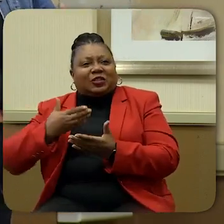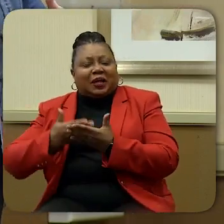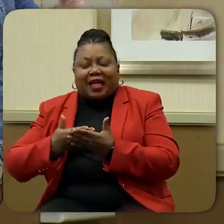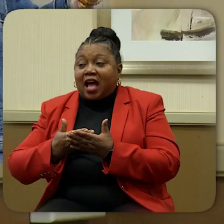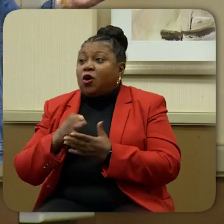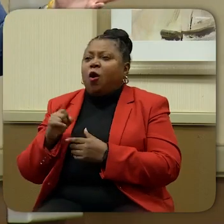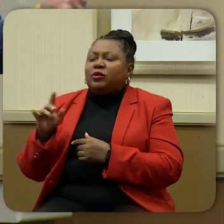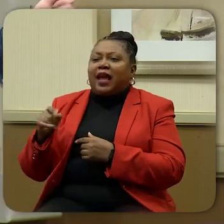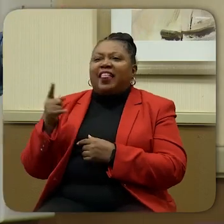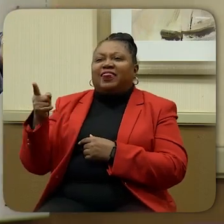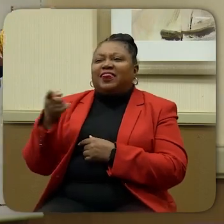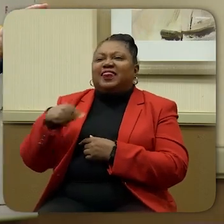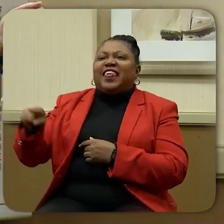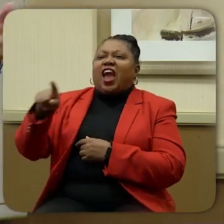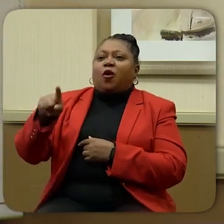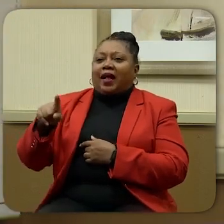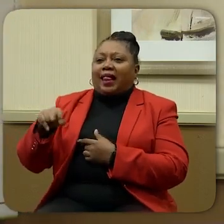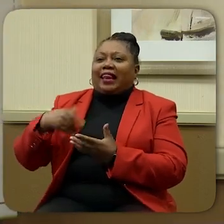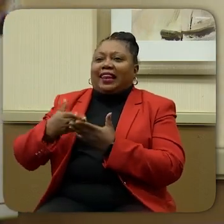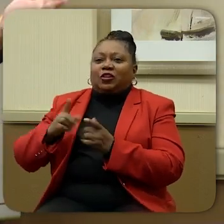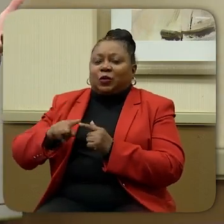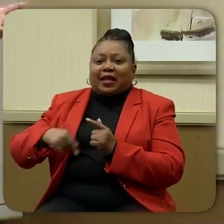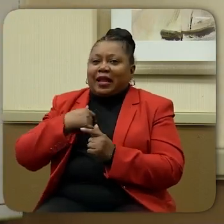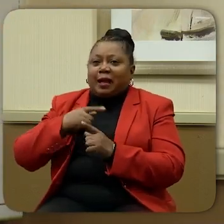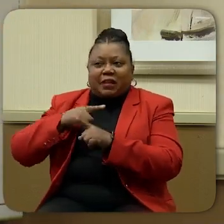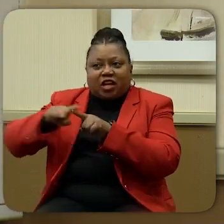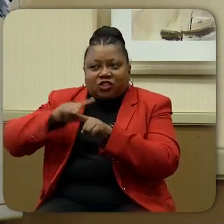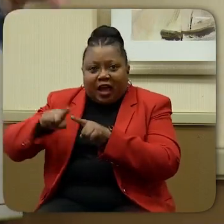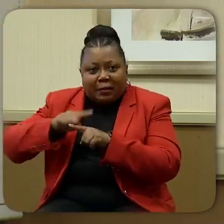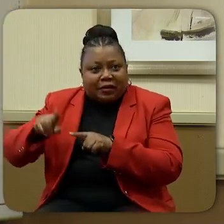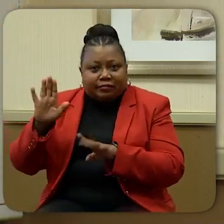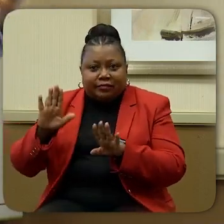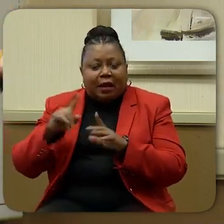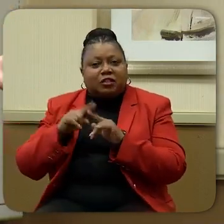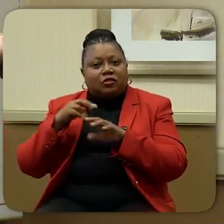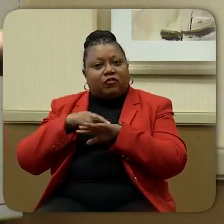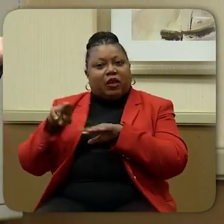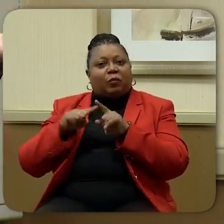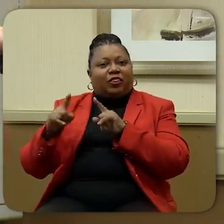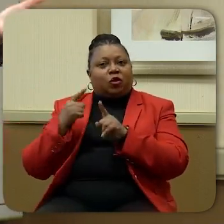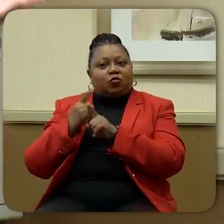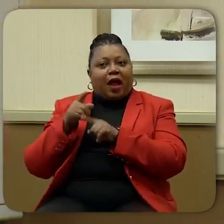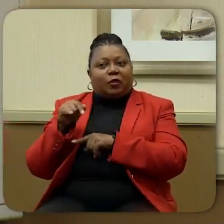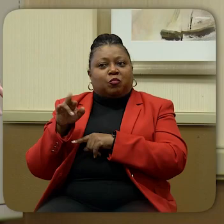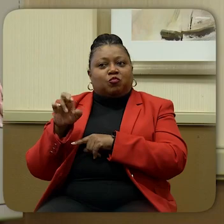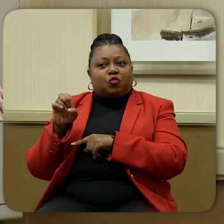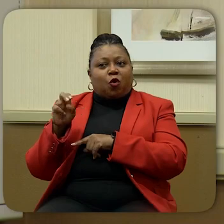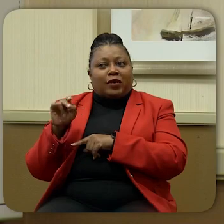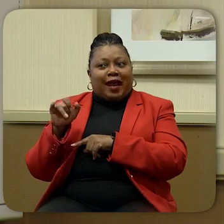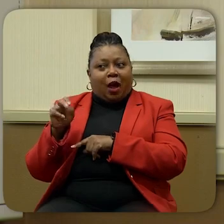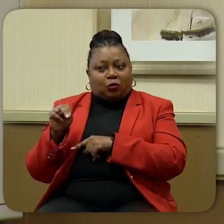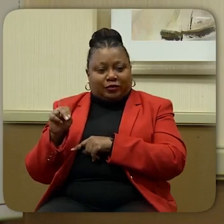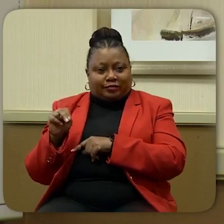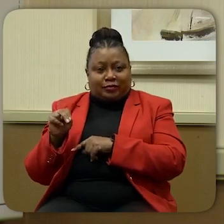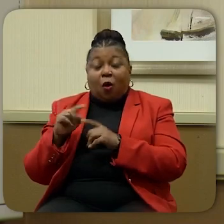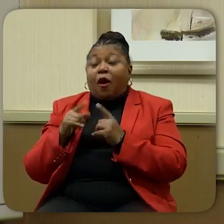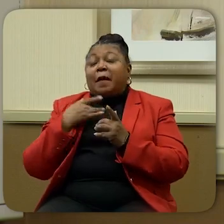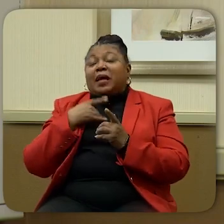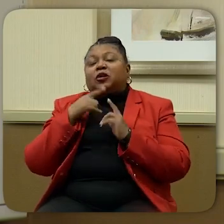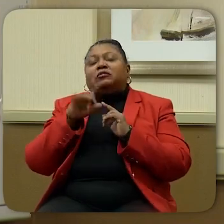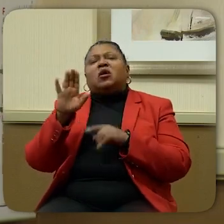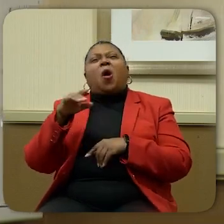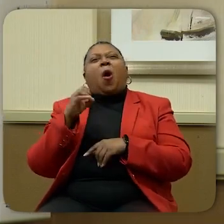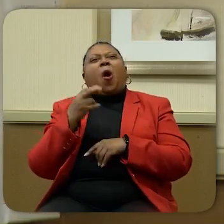might go, oh yeah, they're late to class. I'm not shaming anybody, I'm just reflecting what the right pronoun is. Or I might